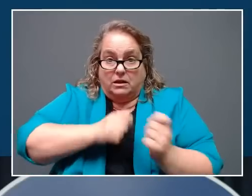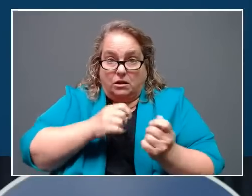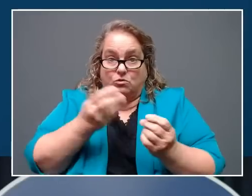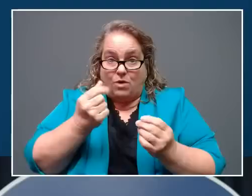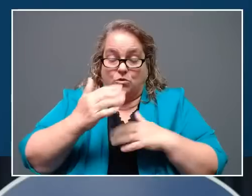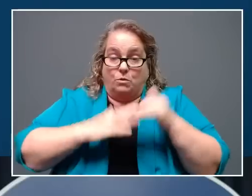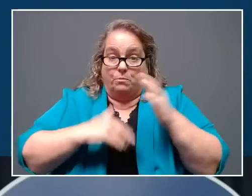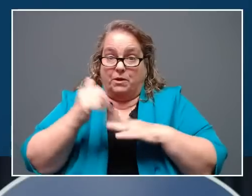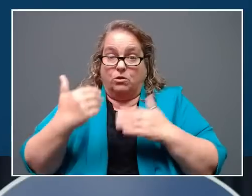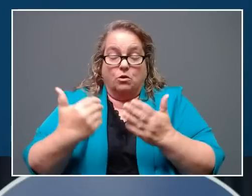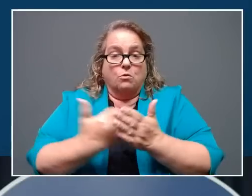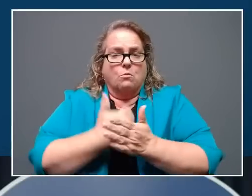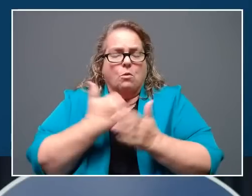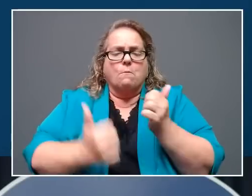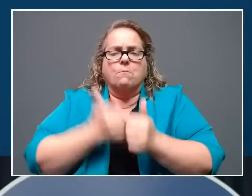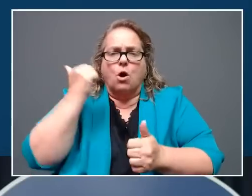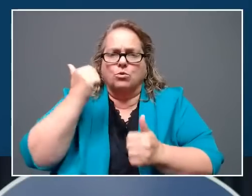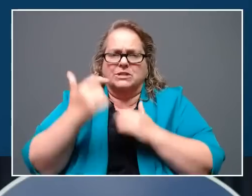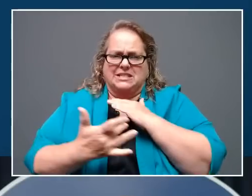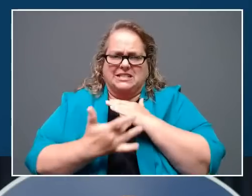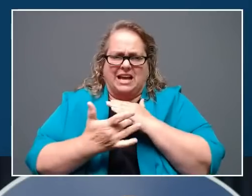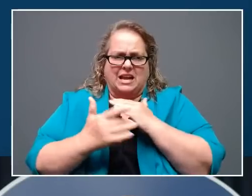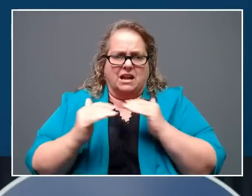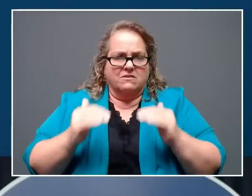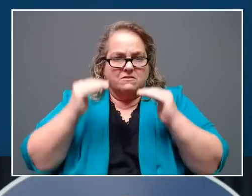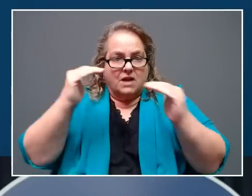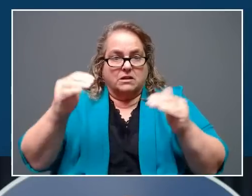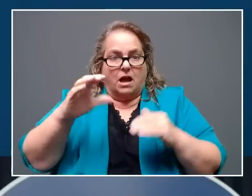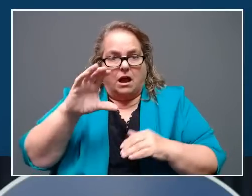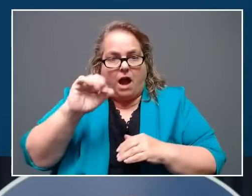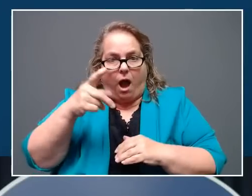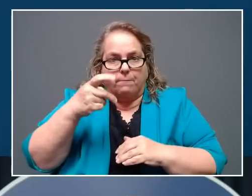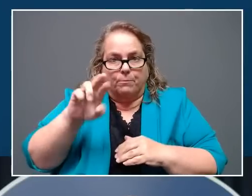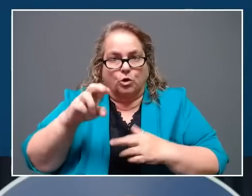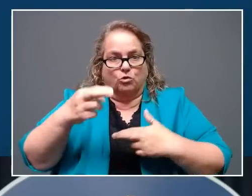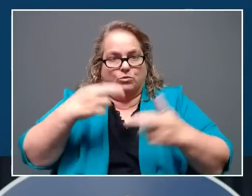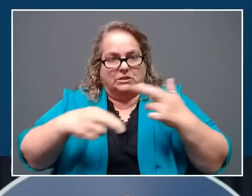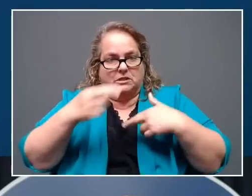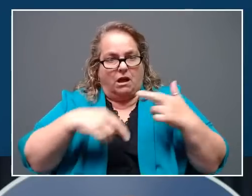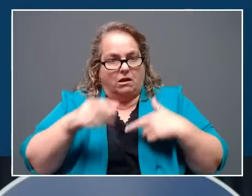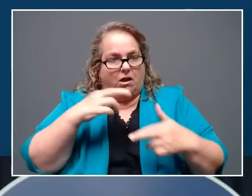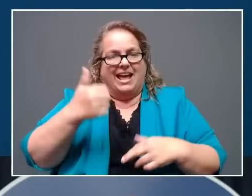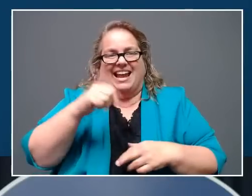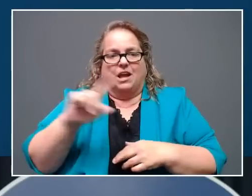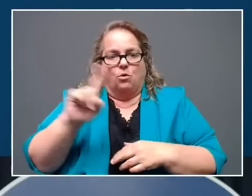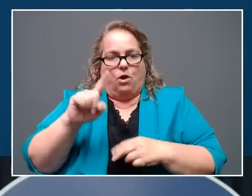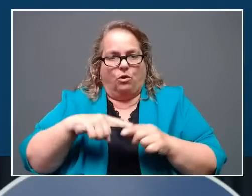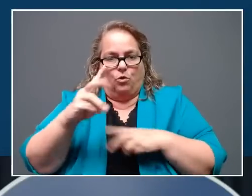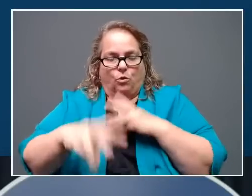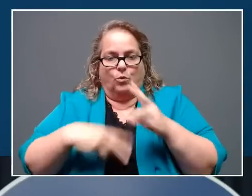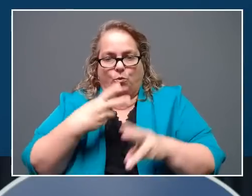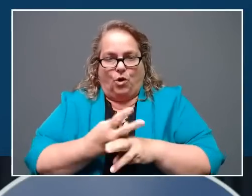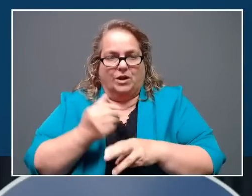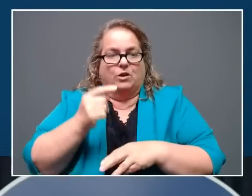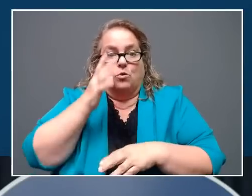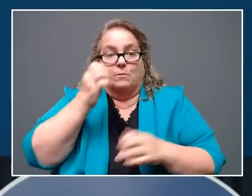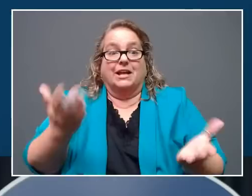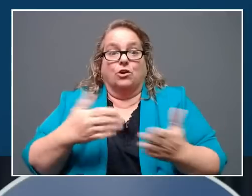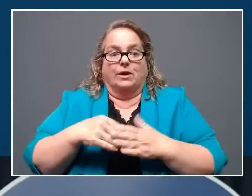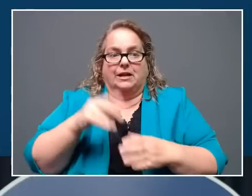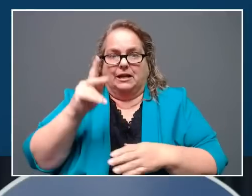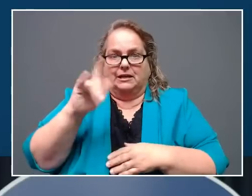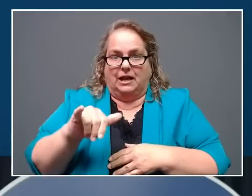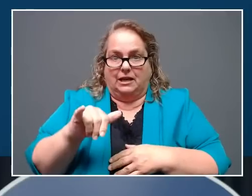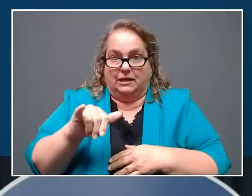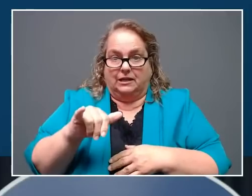advanced copper recycling and refining facility anywhere in the world, and it's going to be in Kentucky. The plant will